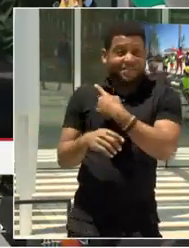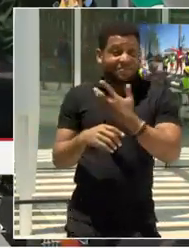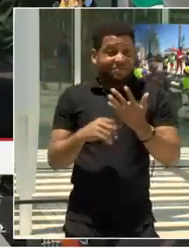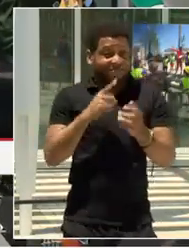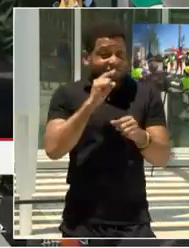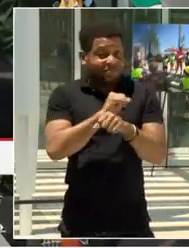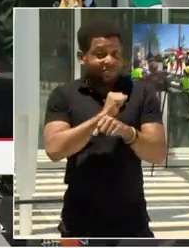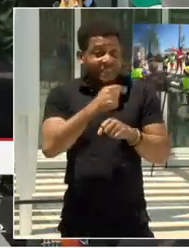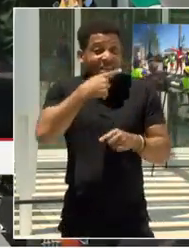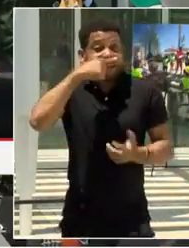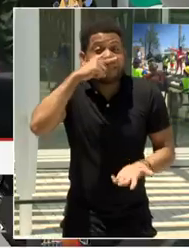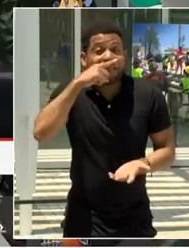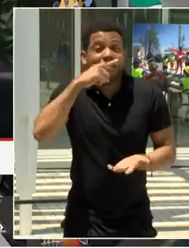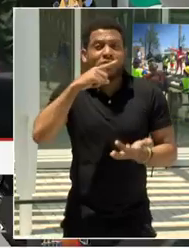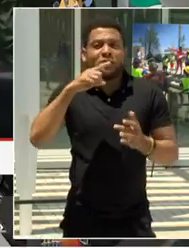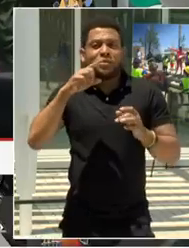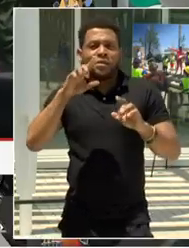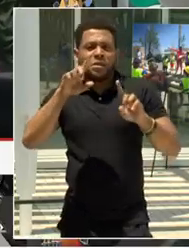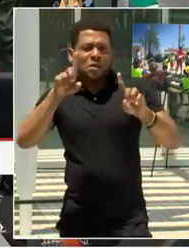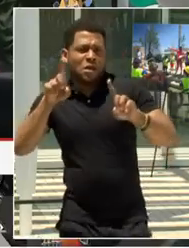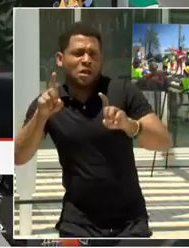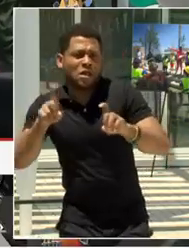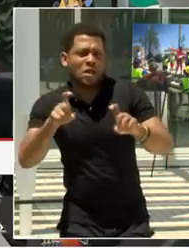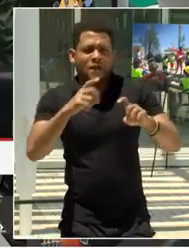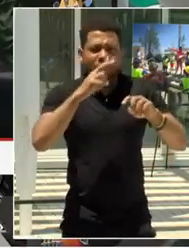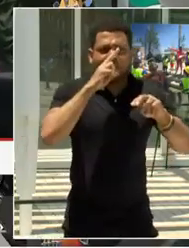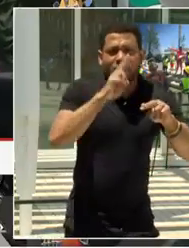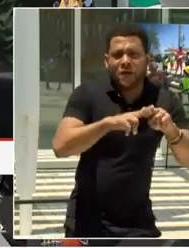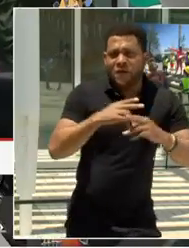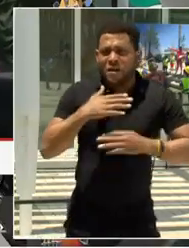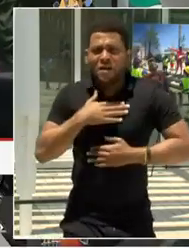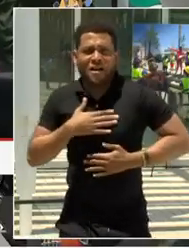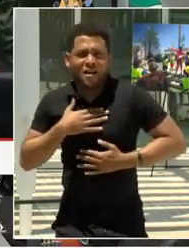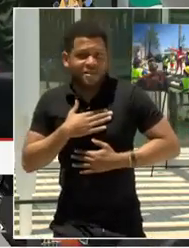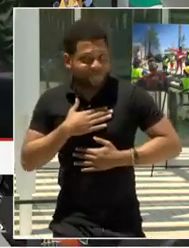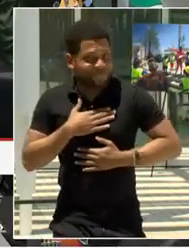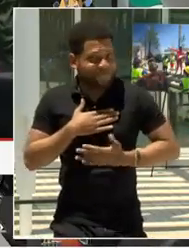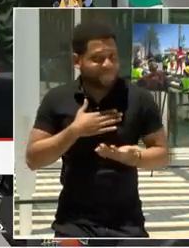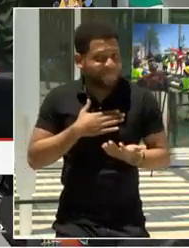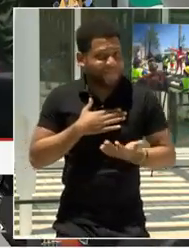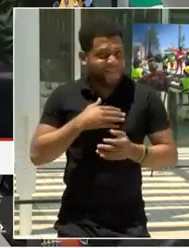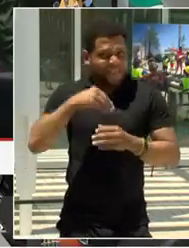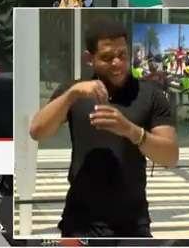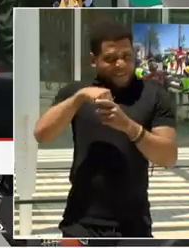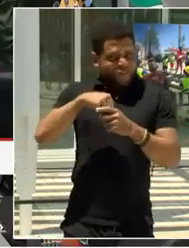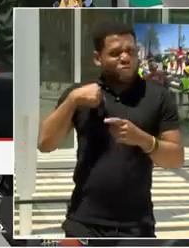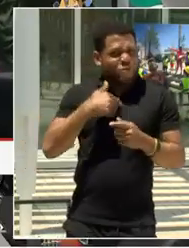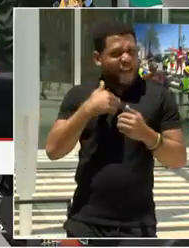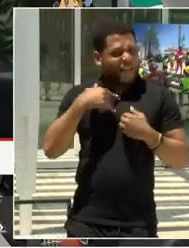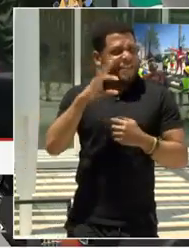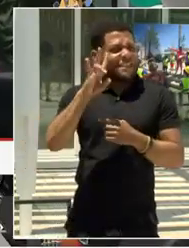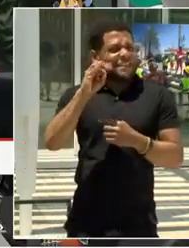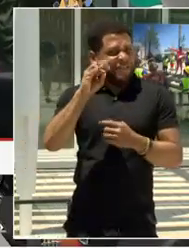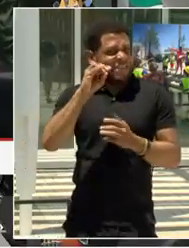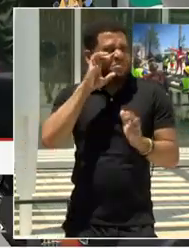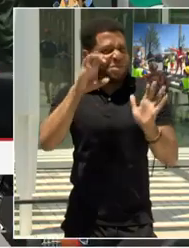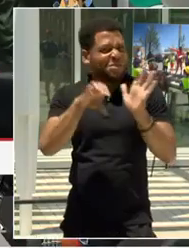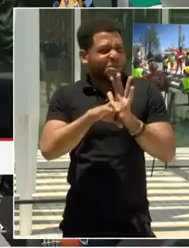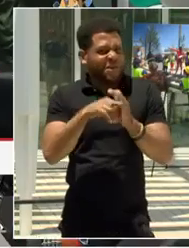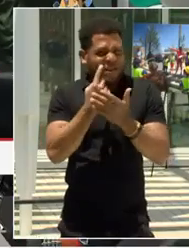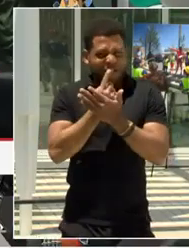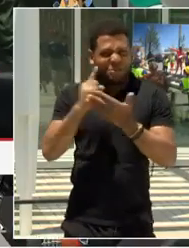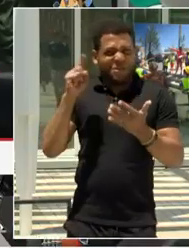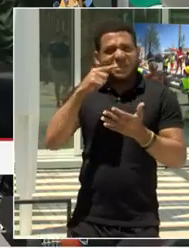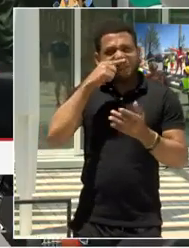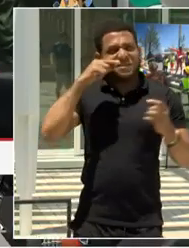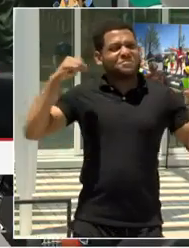Inside, if you do the tour, there's an art gallery, and you will see 70 pictures from last week's Kids Playground testing. And they